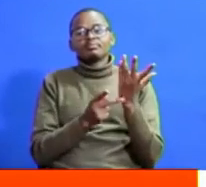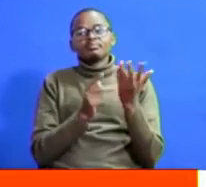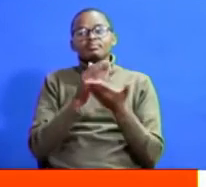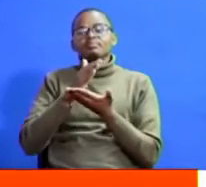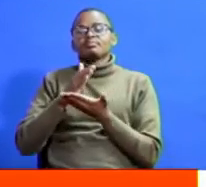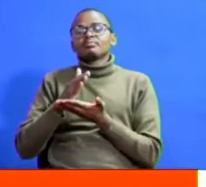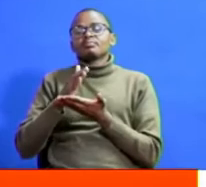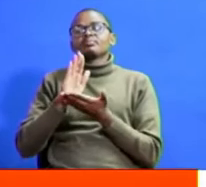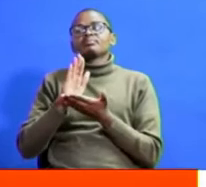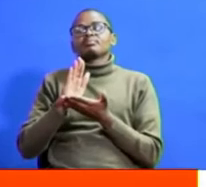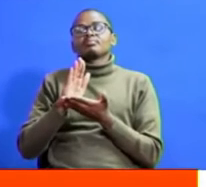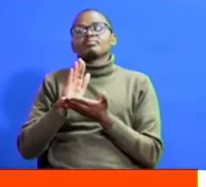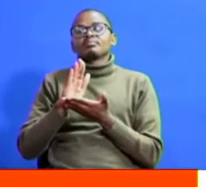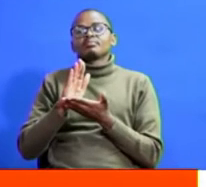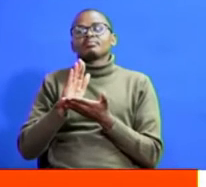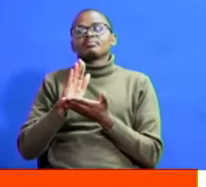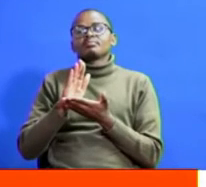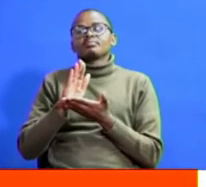of